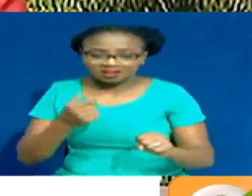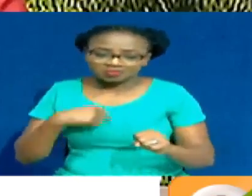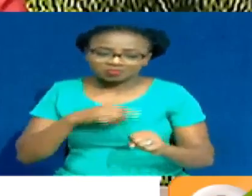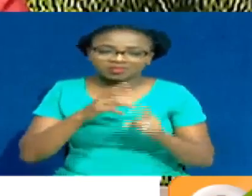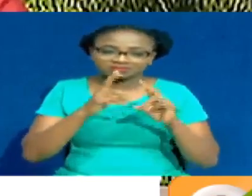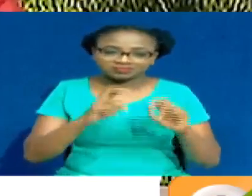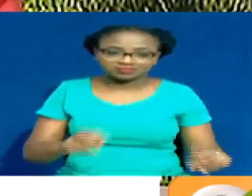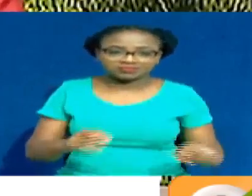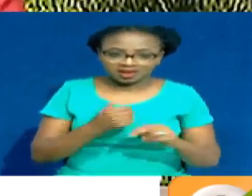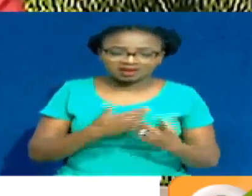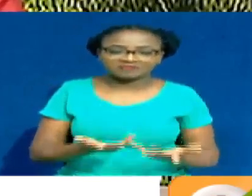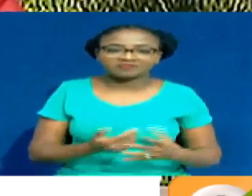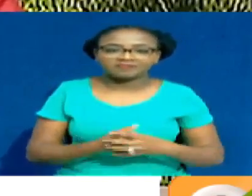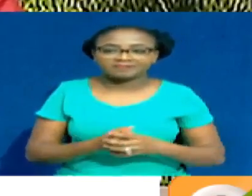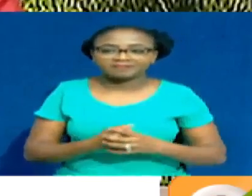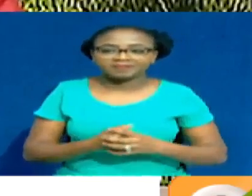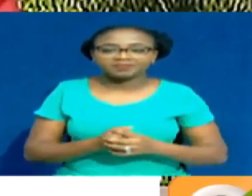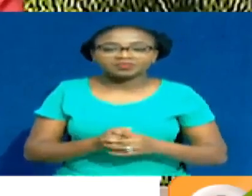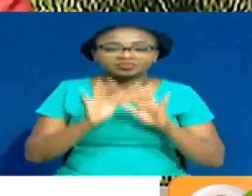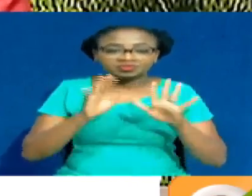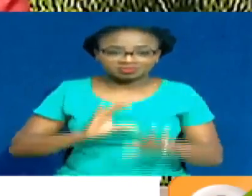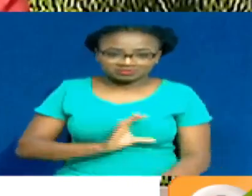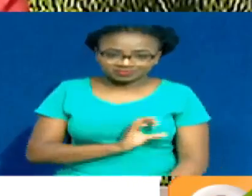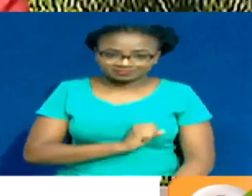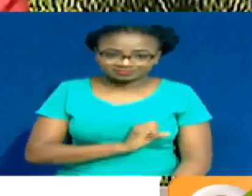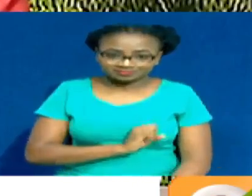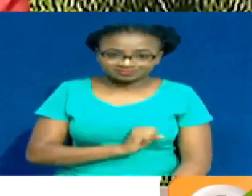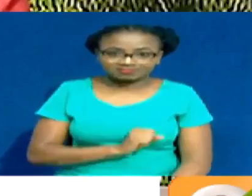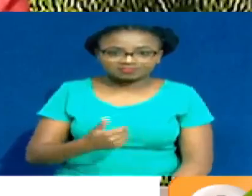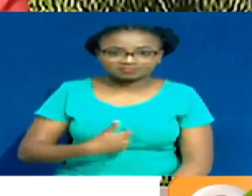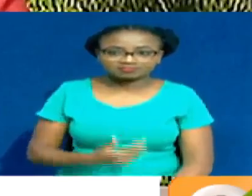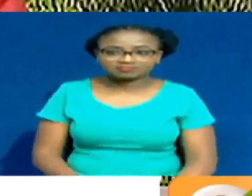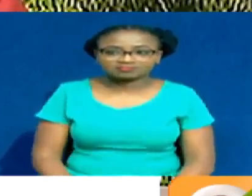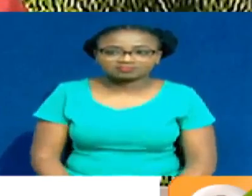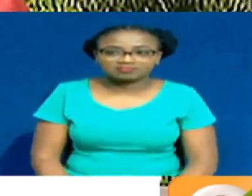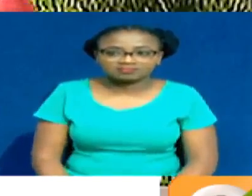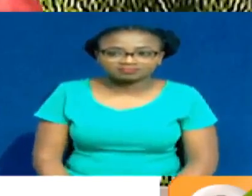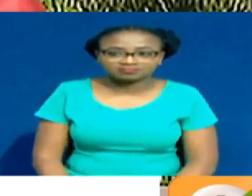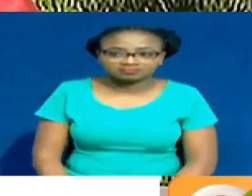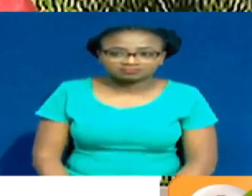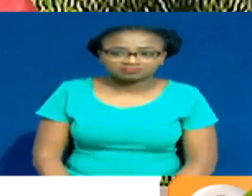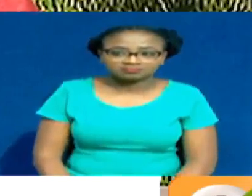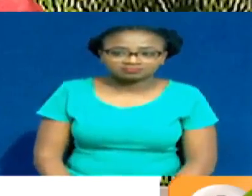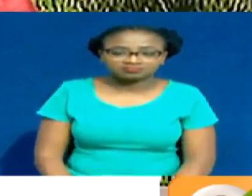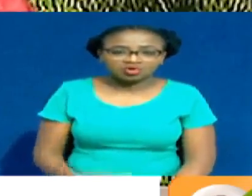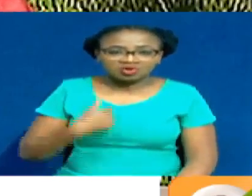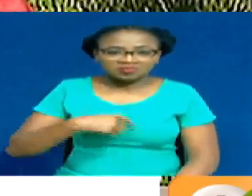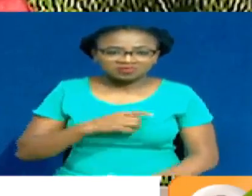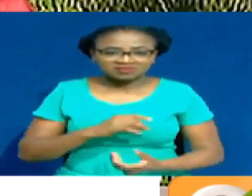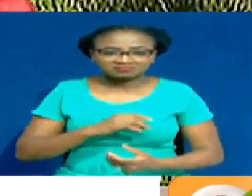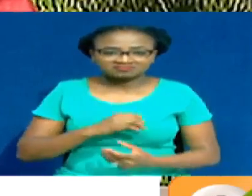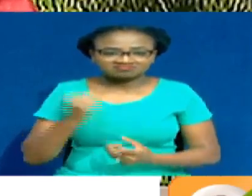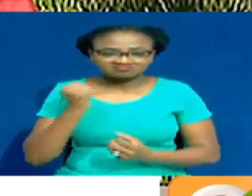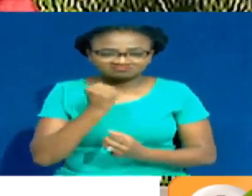let us be patient, let us try and implement this system to the fullest extent. Let us not buckle because there's